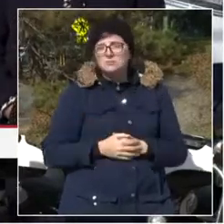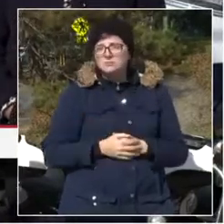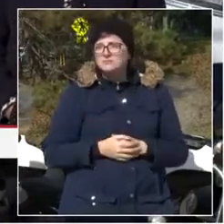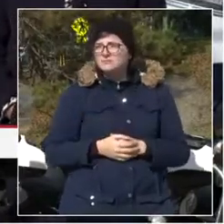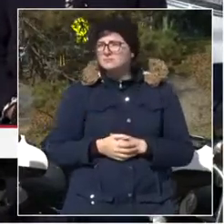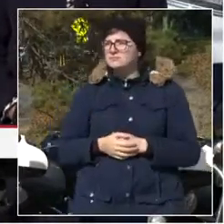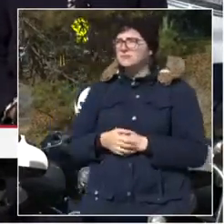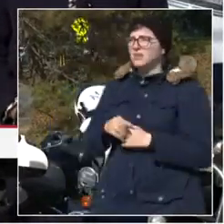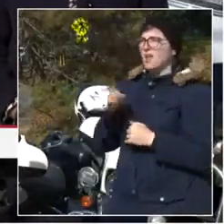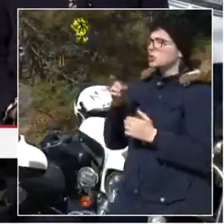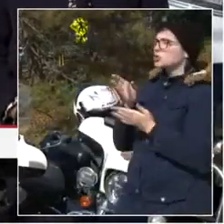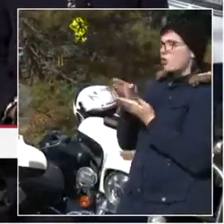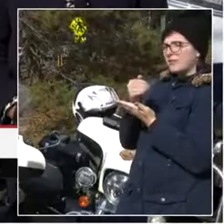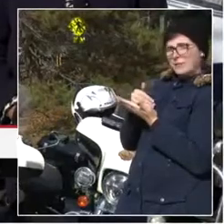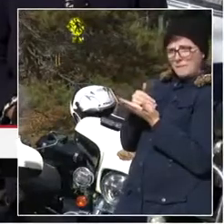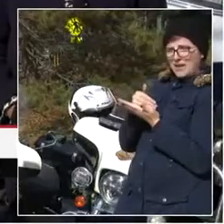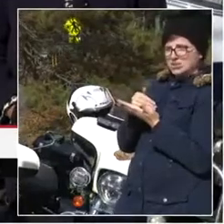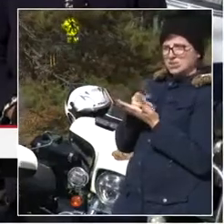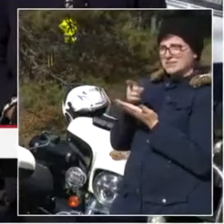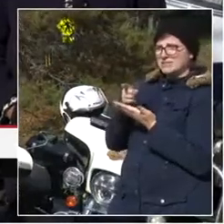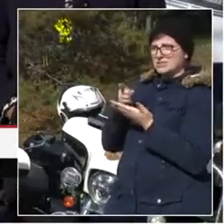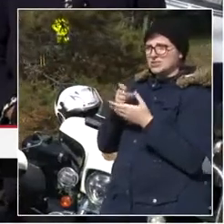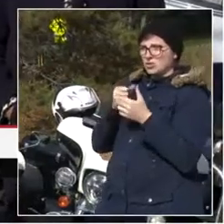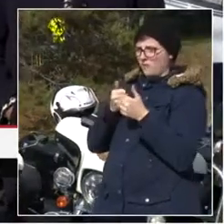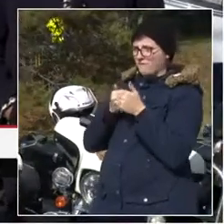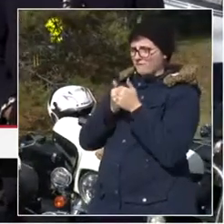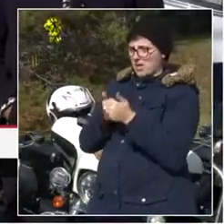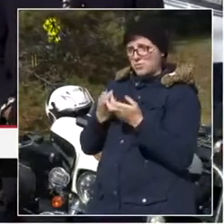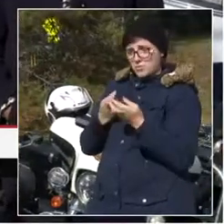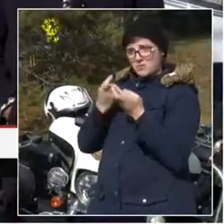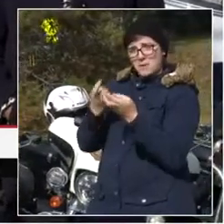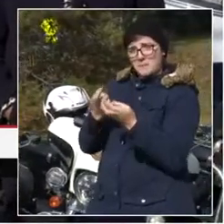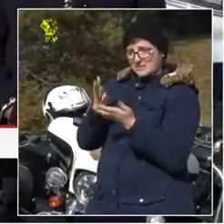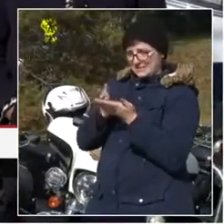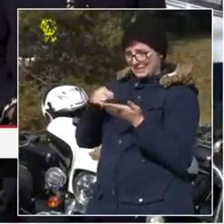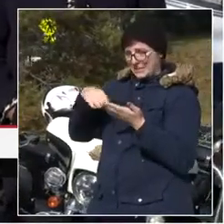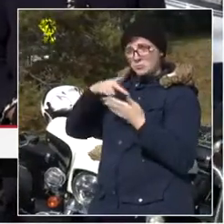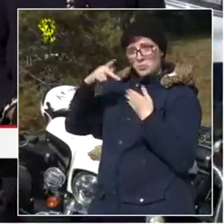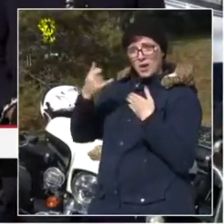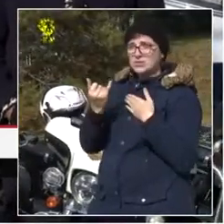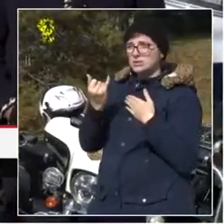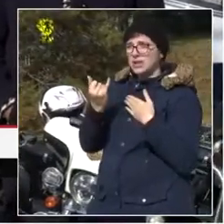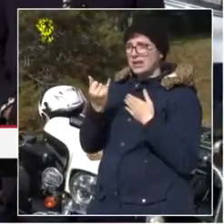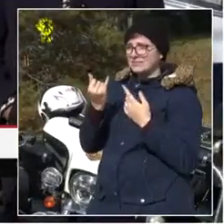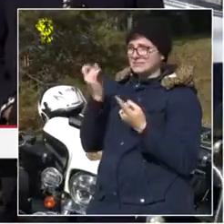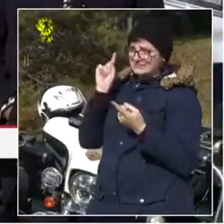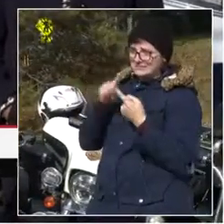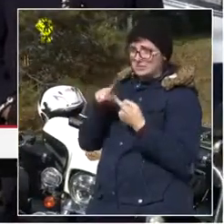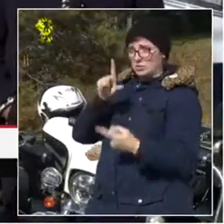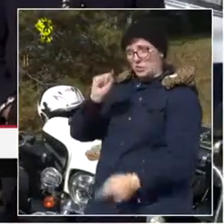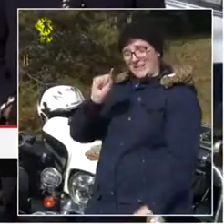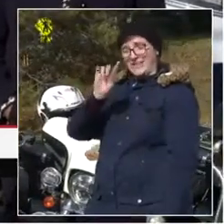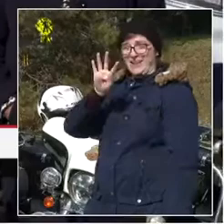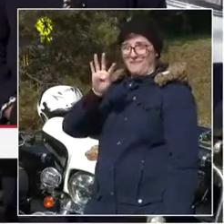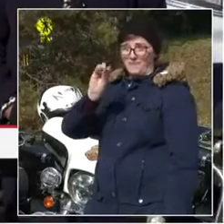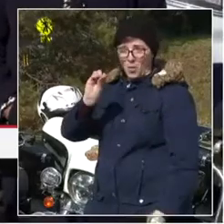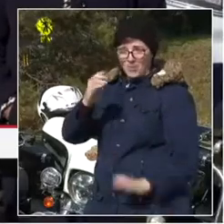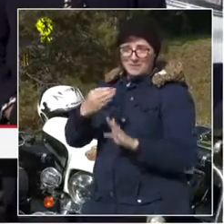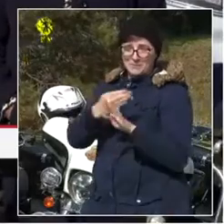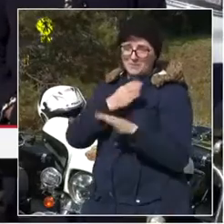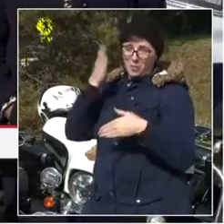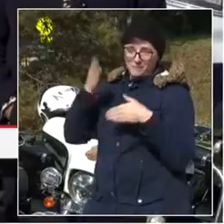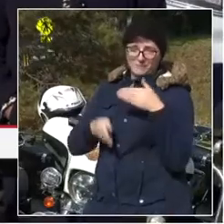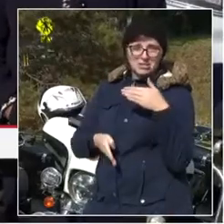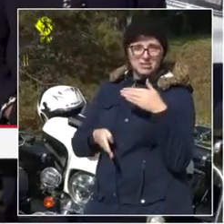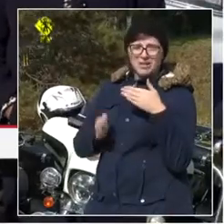Just on the budget, so according to the recommendations, some of these projects go to 2040 before completion.